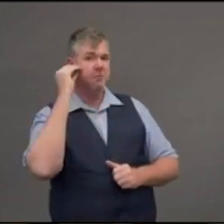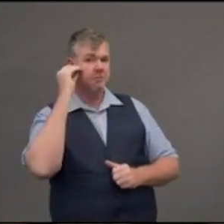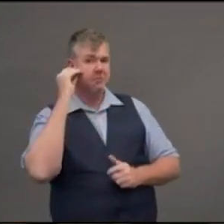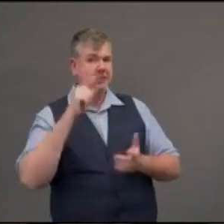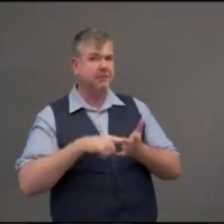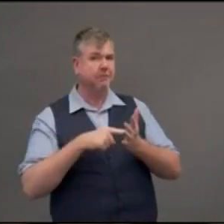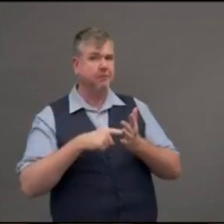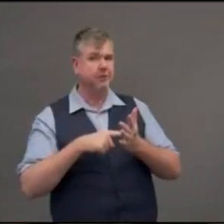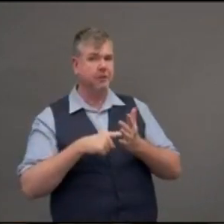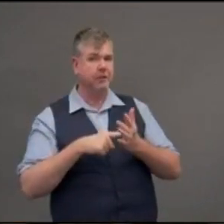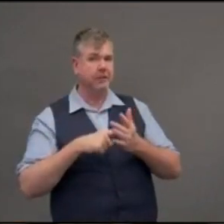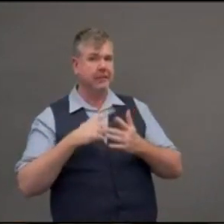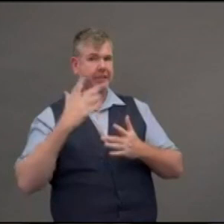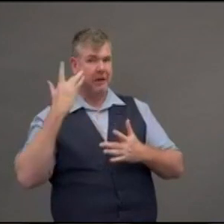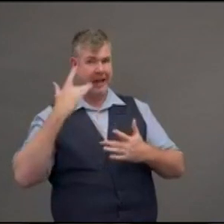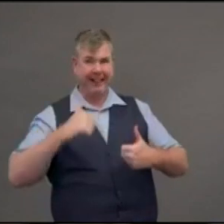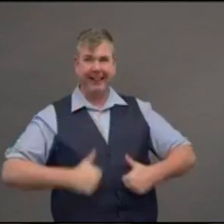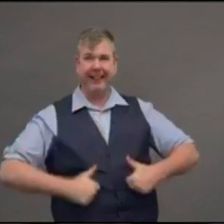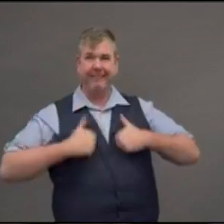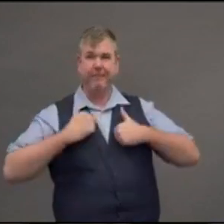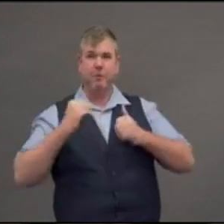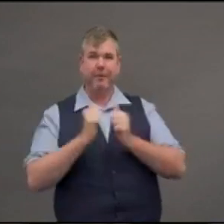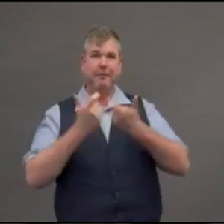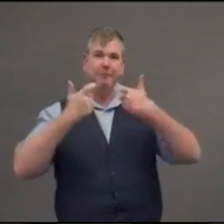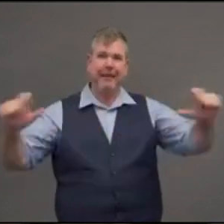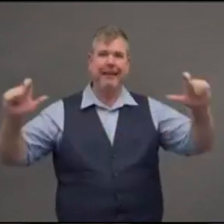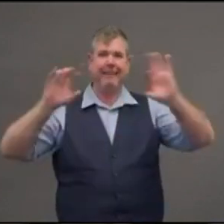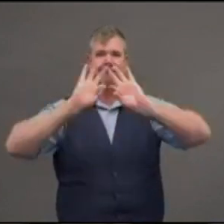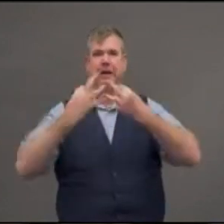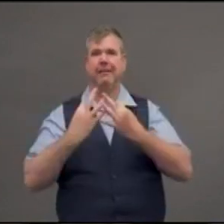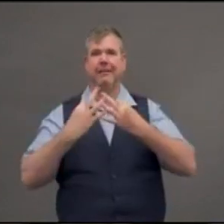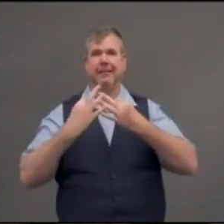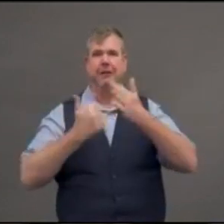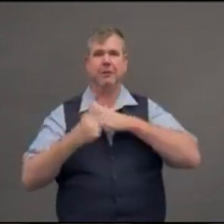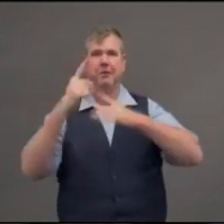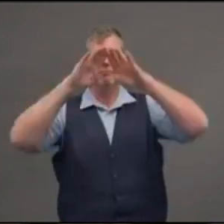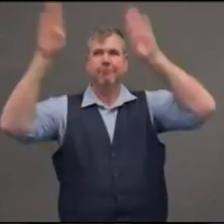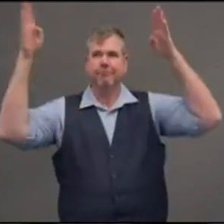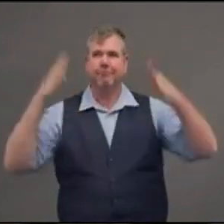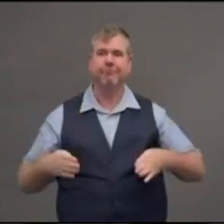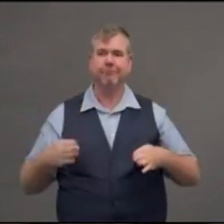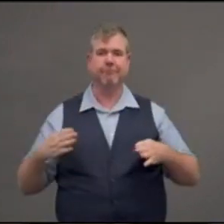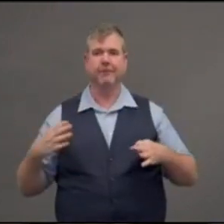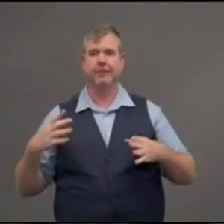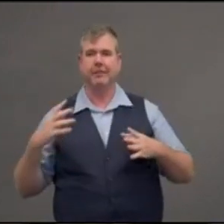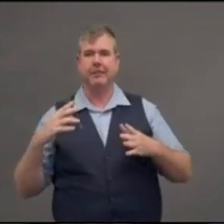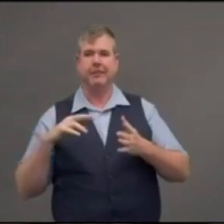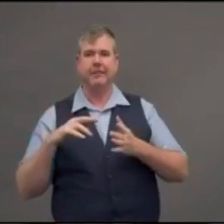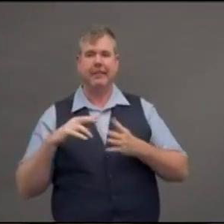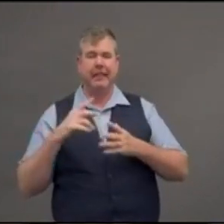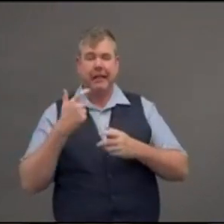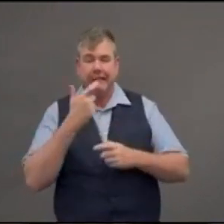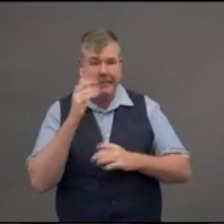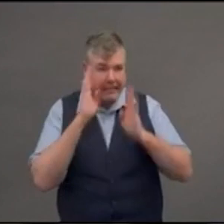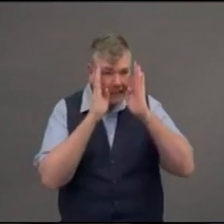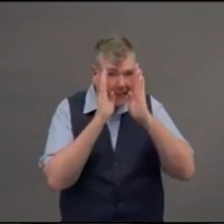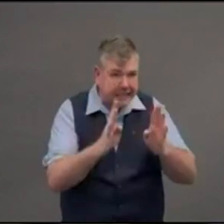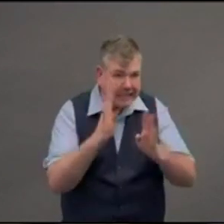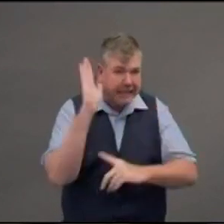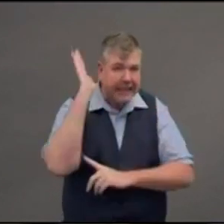since I live with a big family. Like it's difficult trying to listen to the lecture while also having a lot